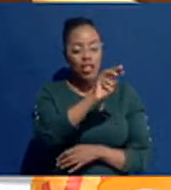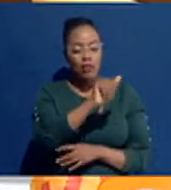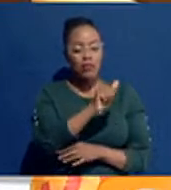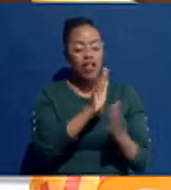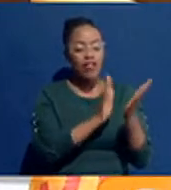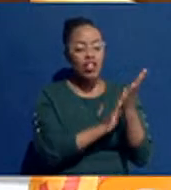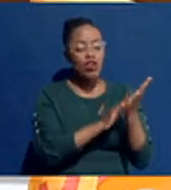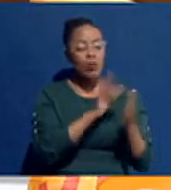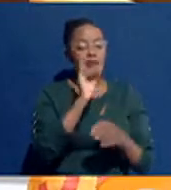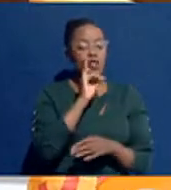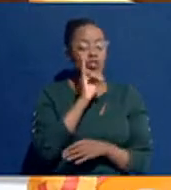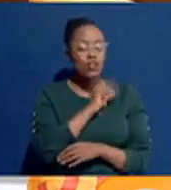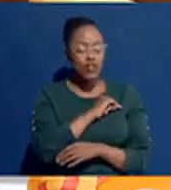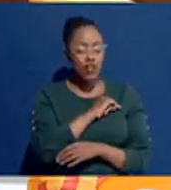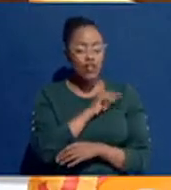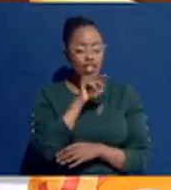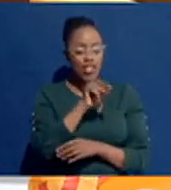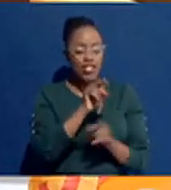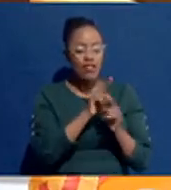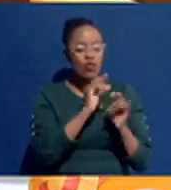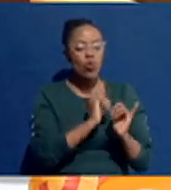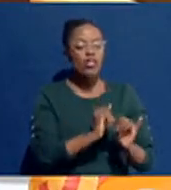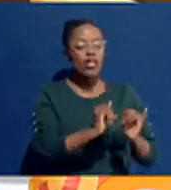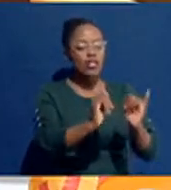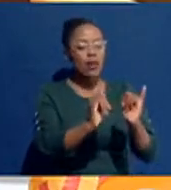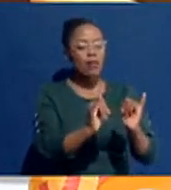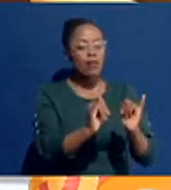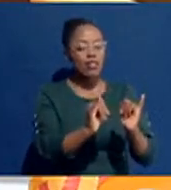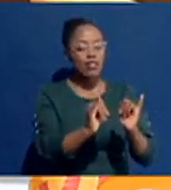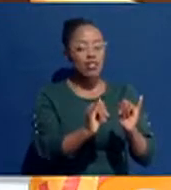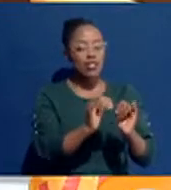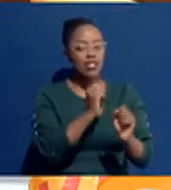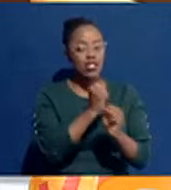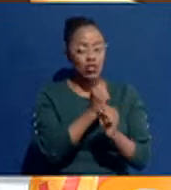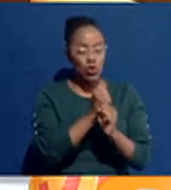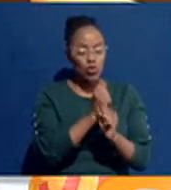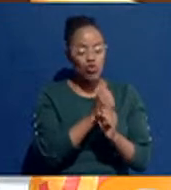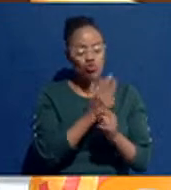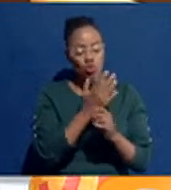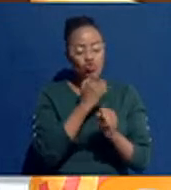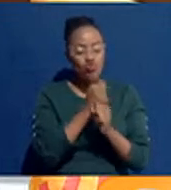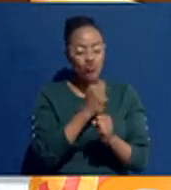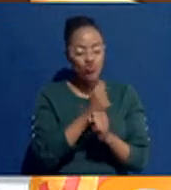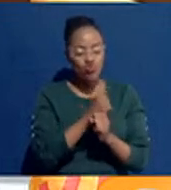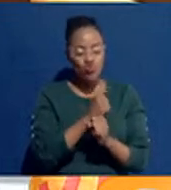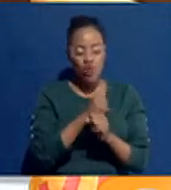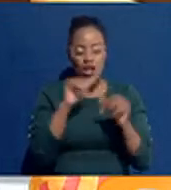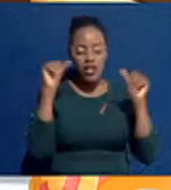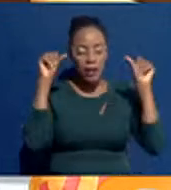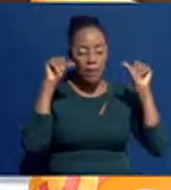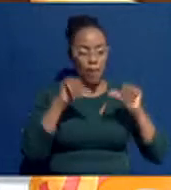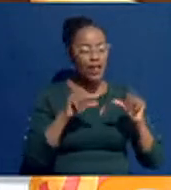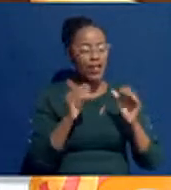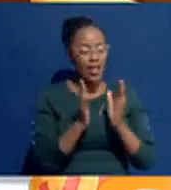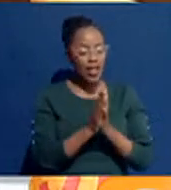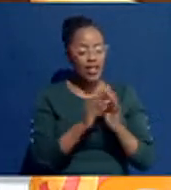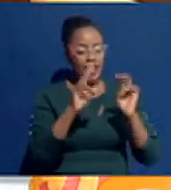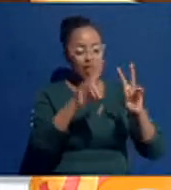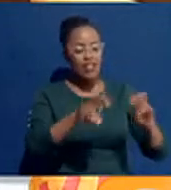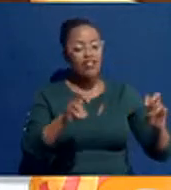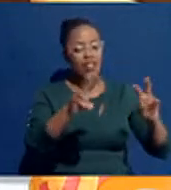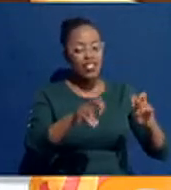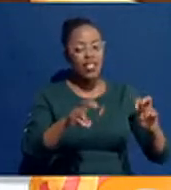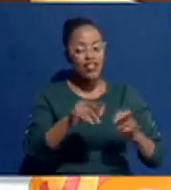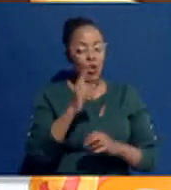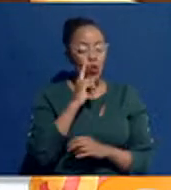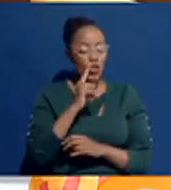recommended. It was an attempt to do some shoddy work. You get the point? And we investigated. We saw